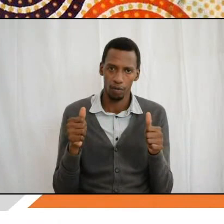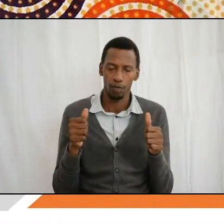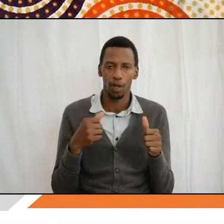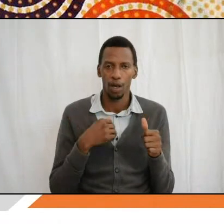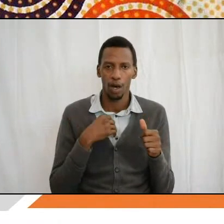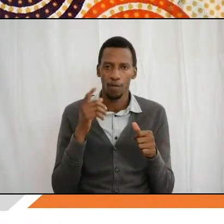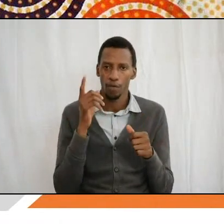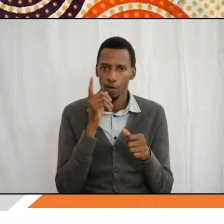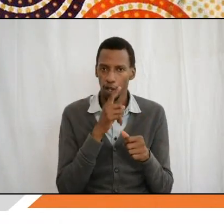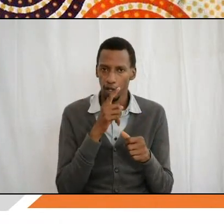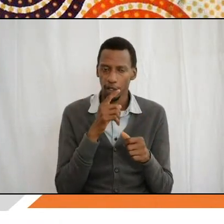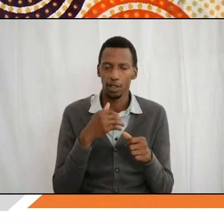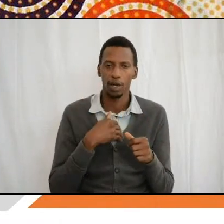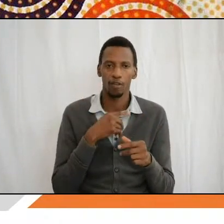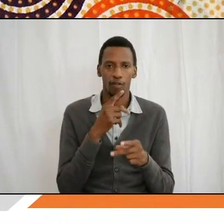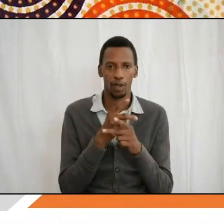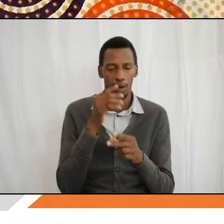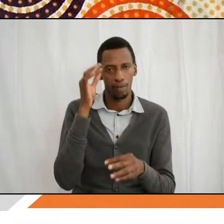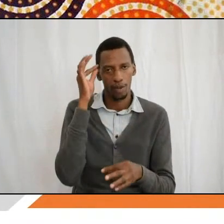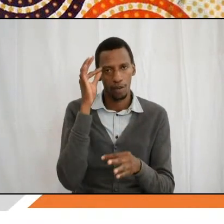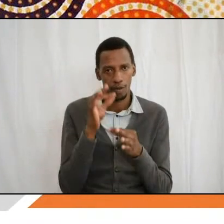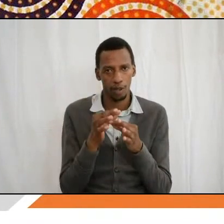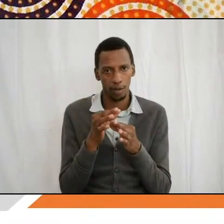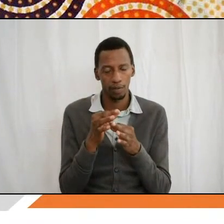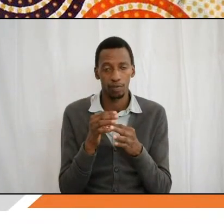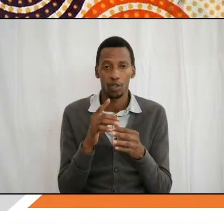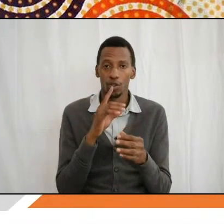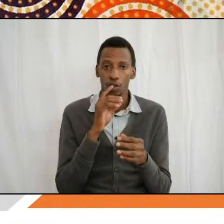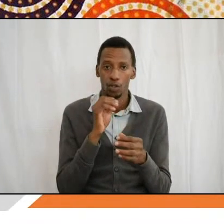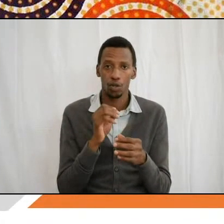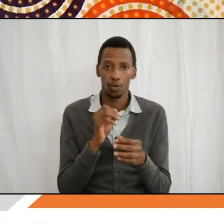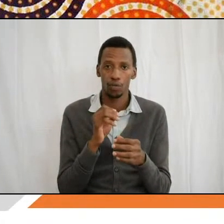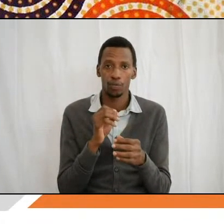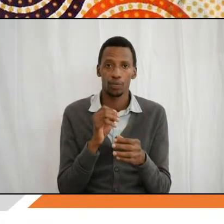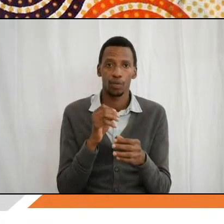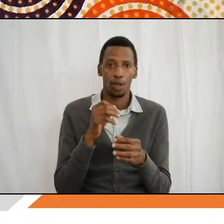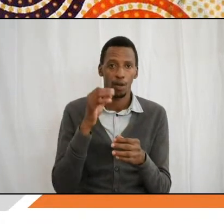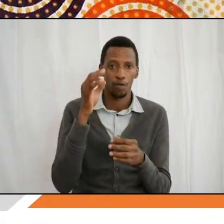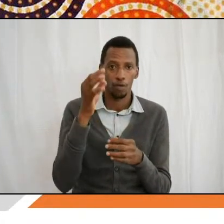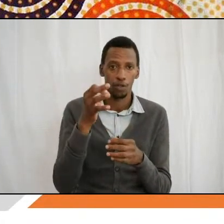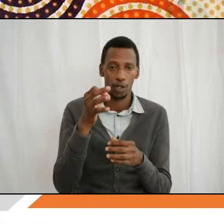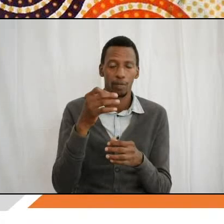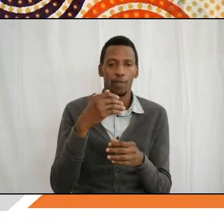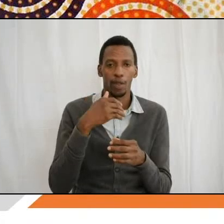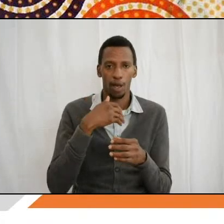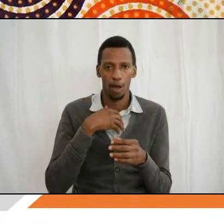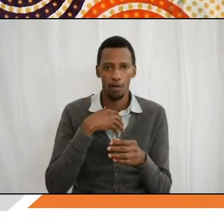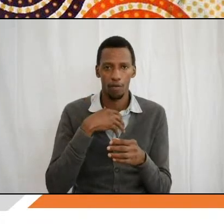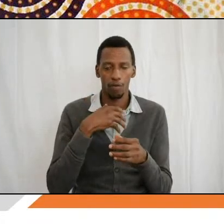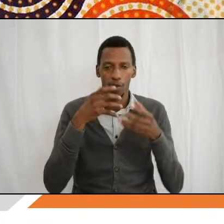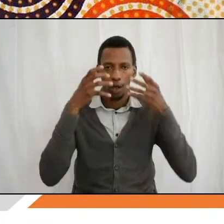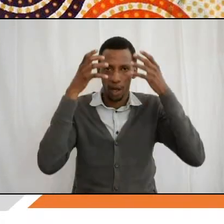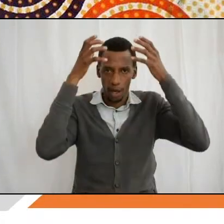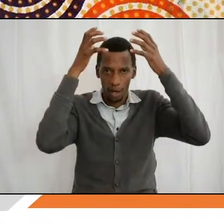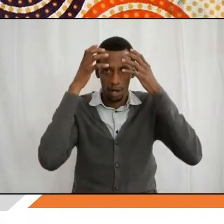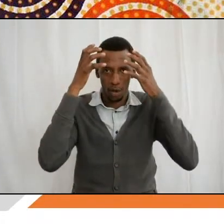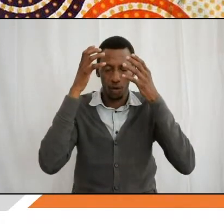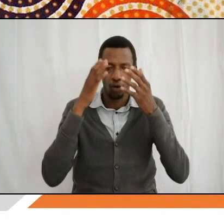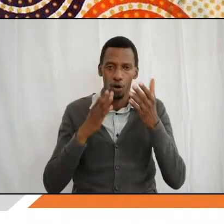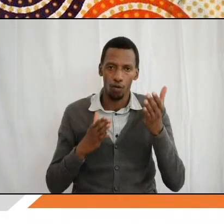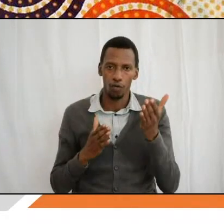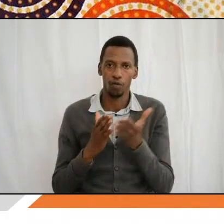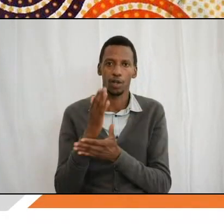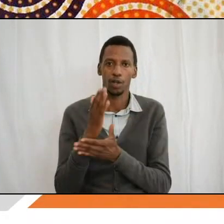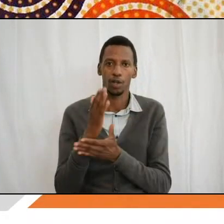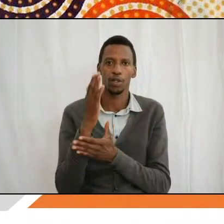have kept the faith. Henceforth, there is laid down for me a crown of righteousness, which the Lord,